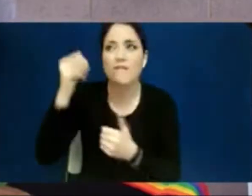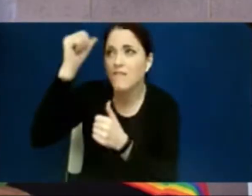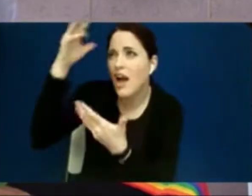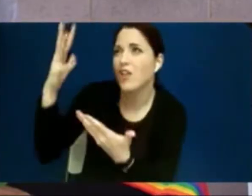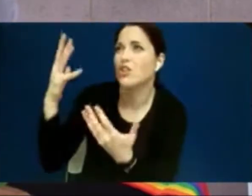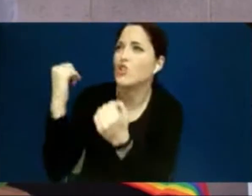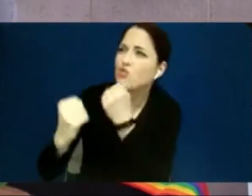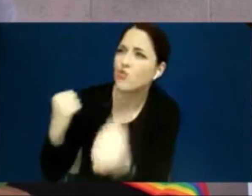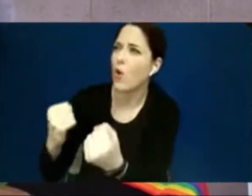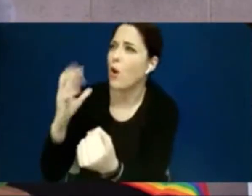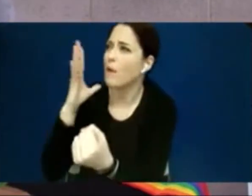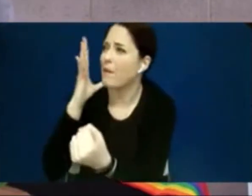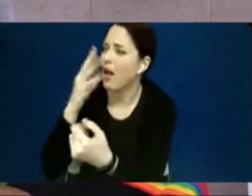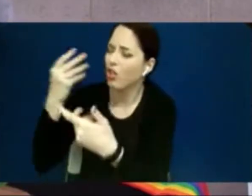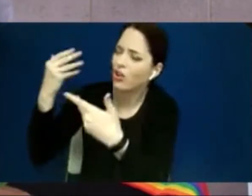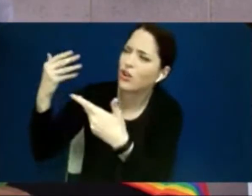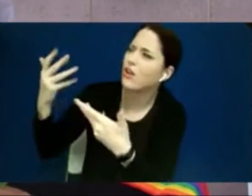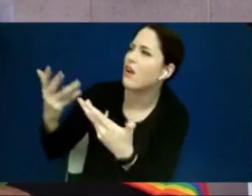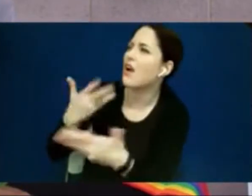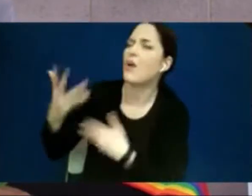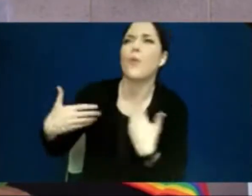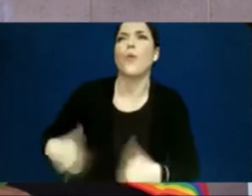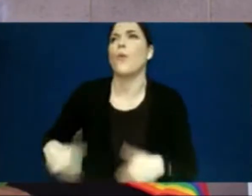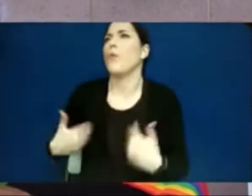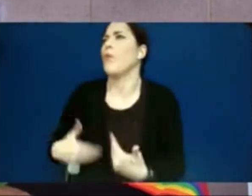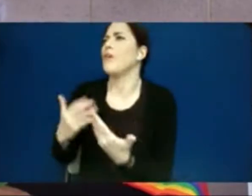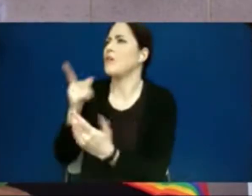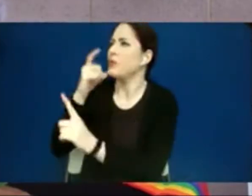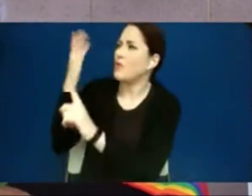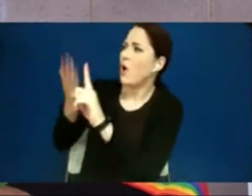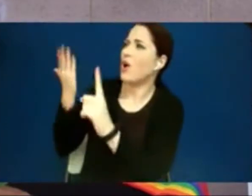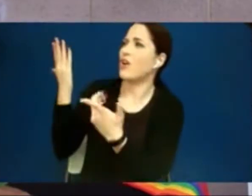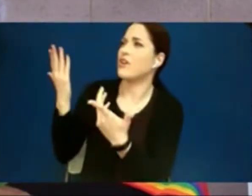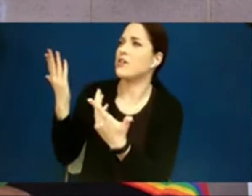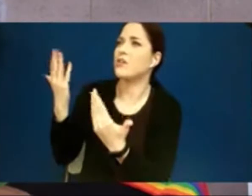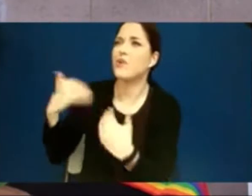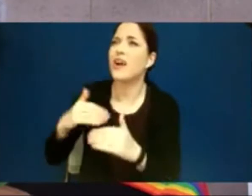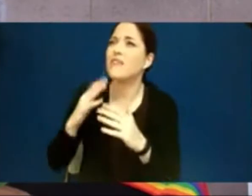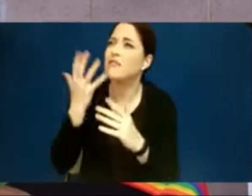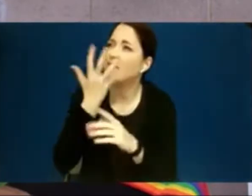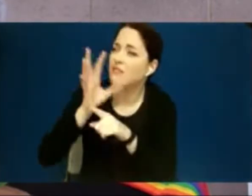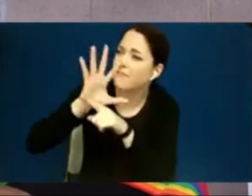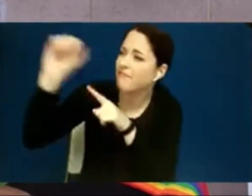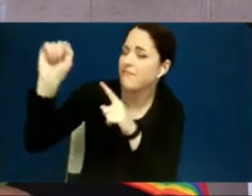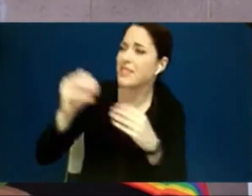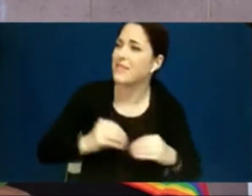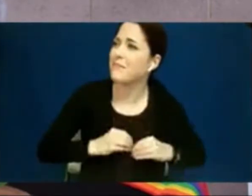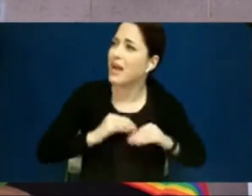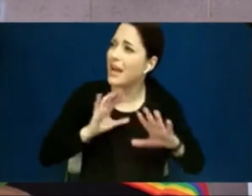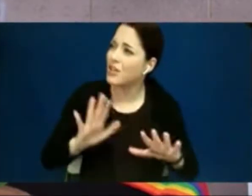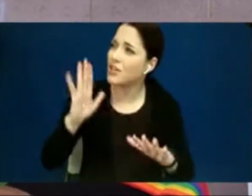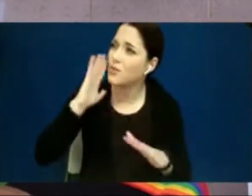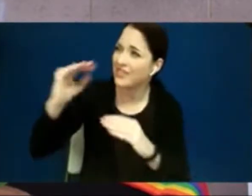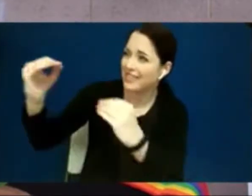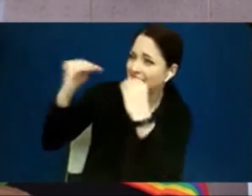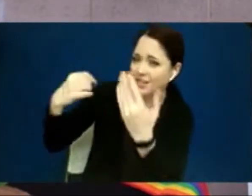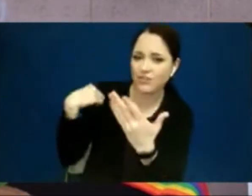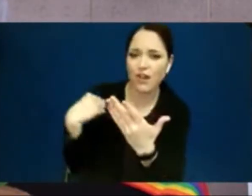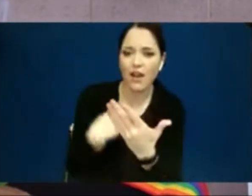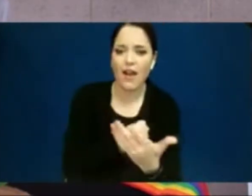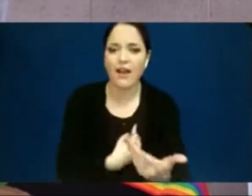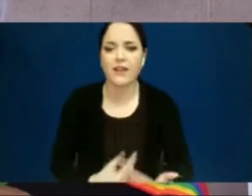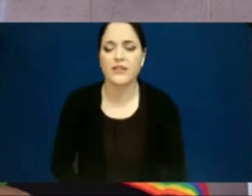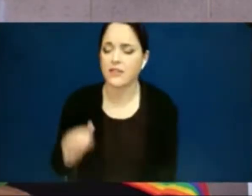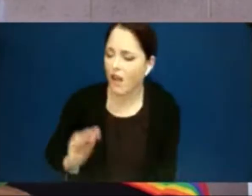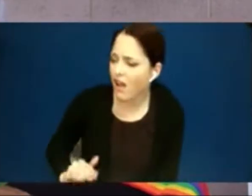With great compassion, you parent us. You invite us to live lives of strength and